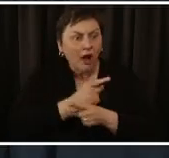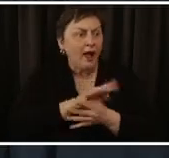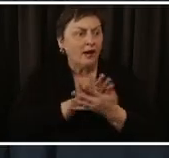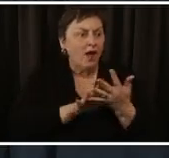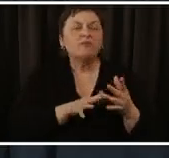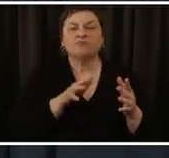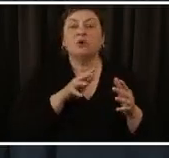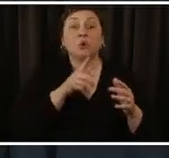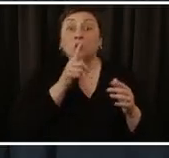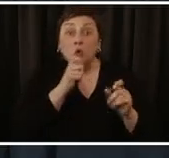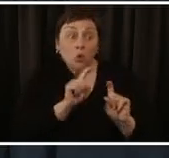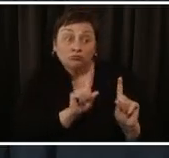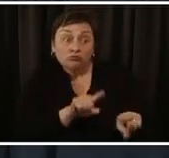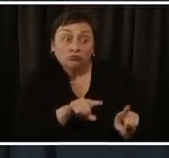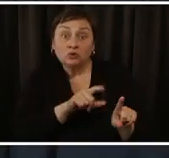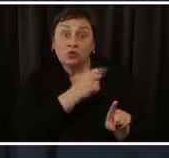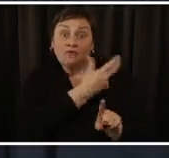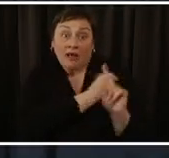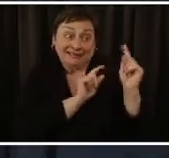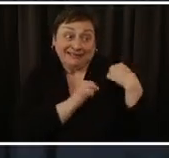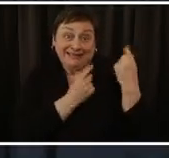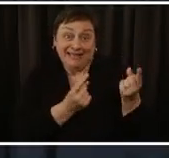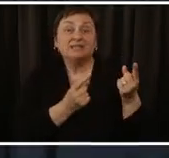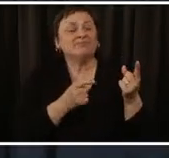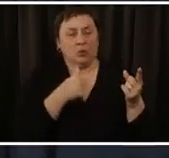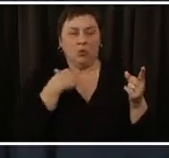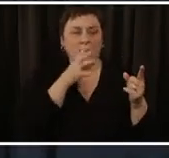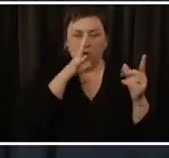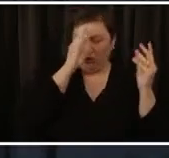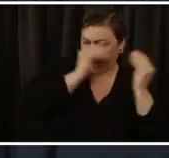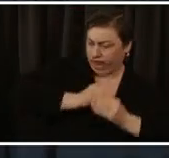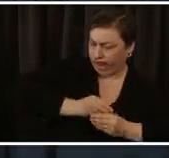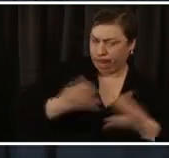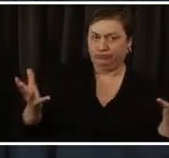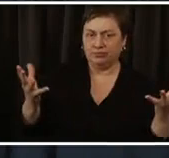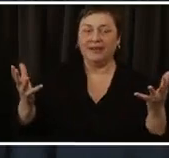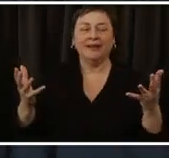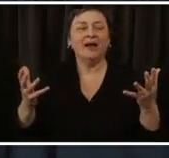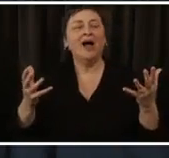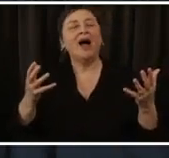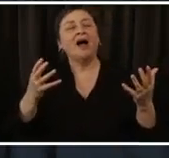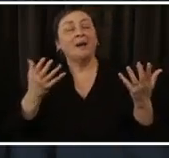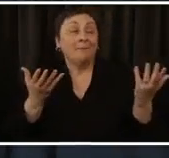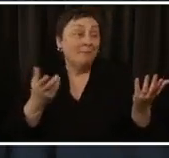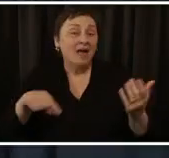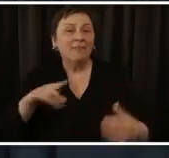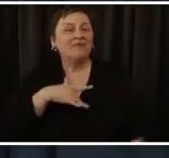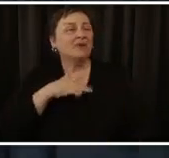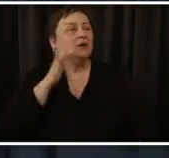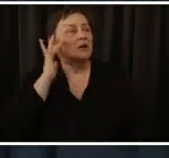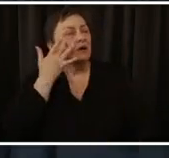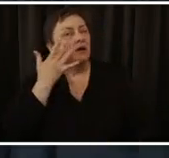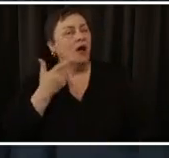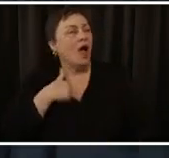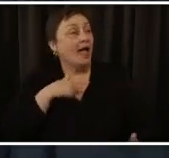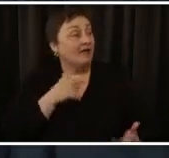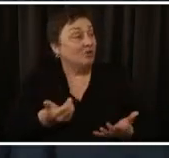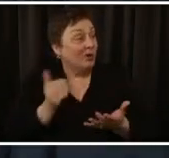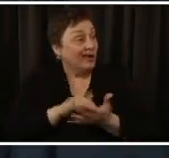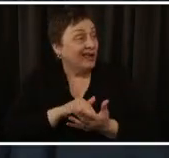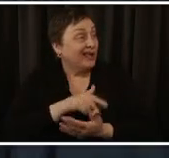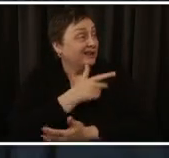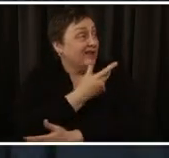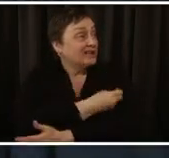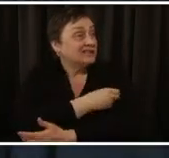case. And I realize that that's an inconvenience for them. They can be rescheduled and get the vaccination. It's our goal that